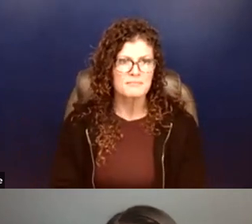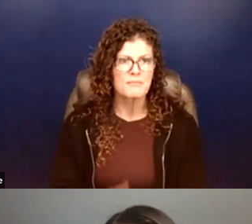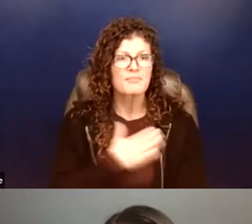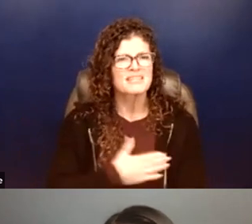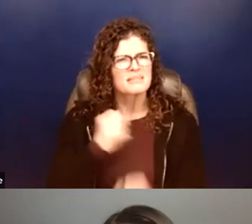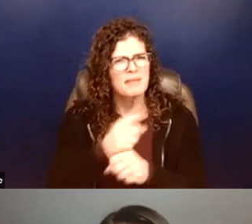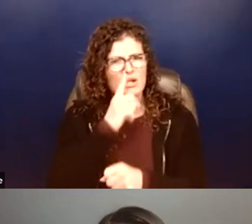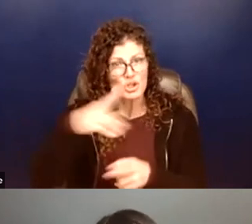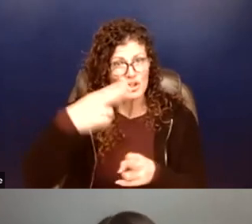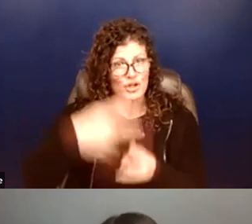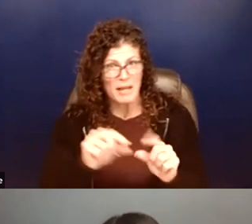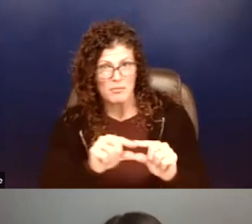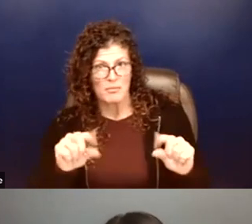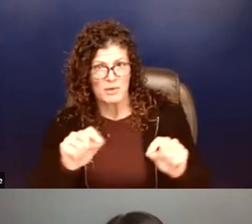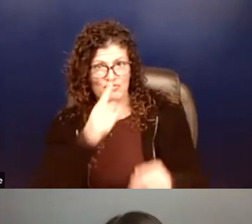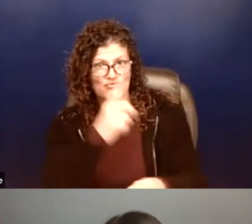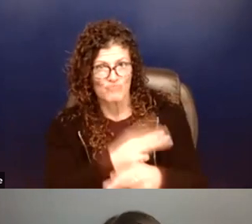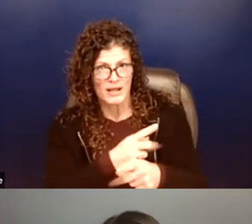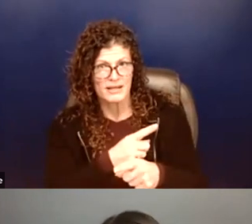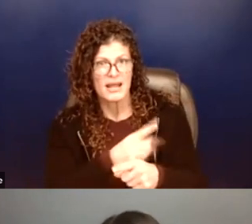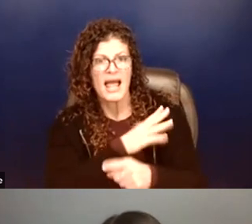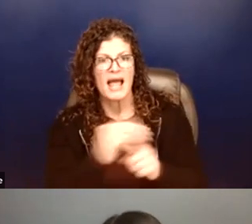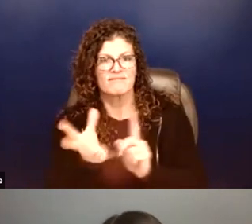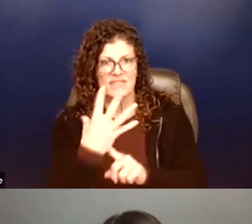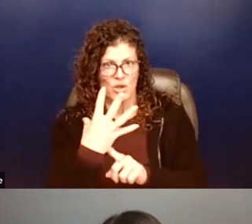is correctly displayed and that your video